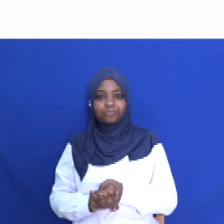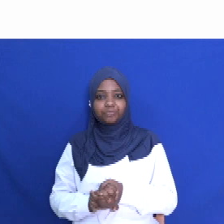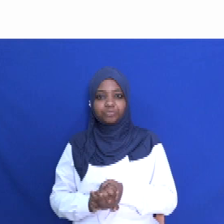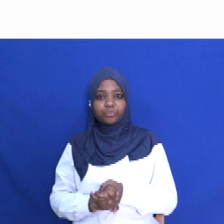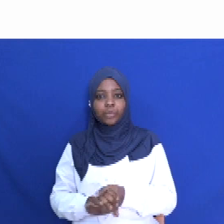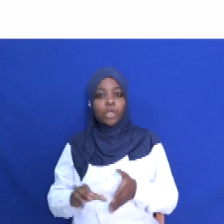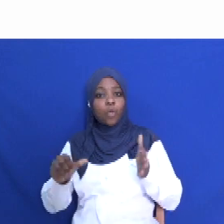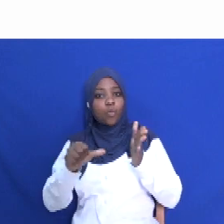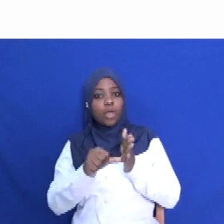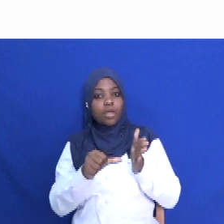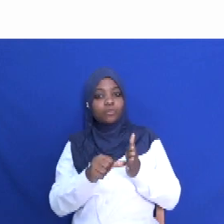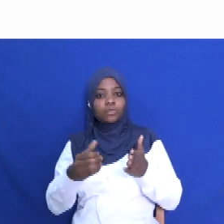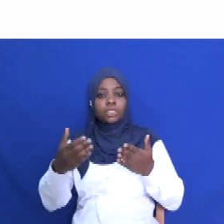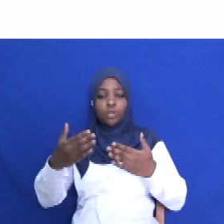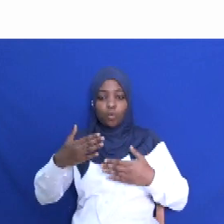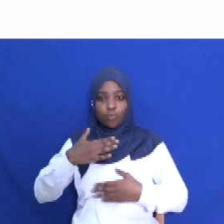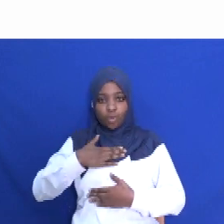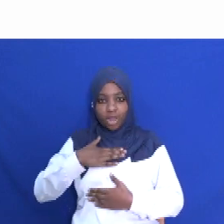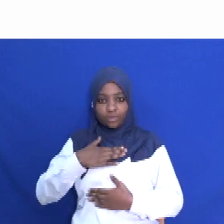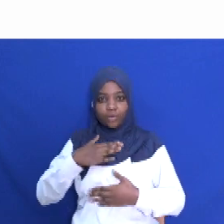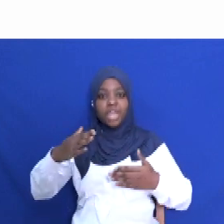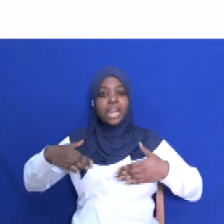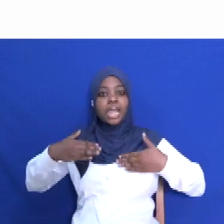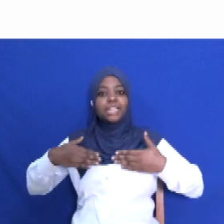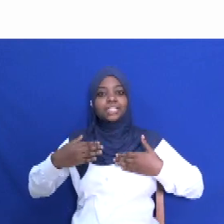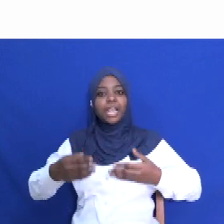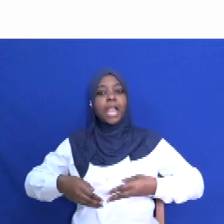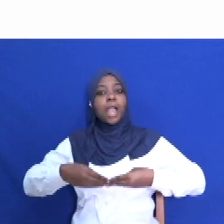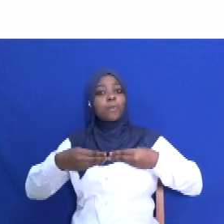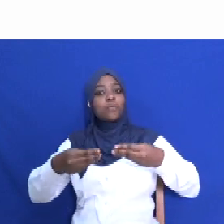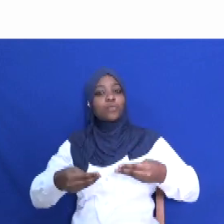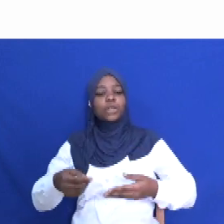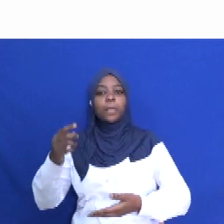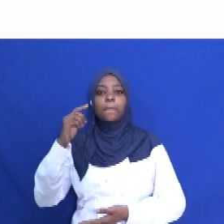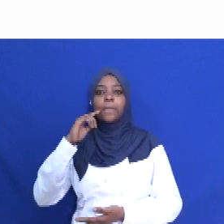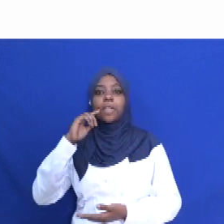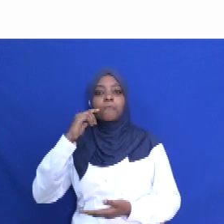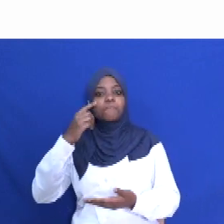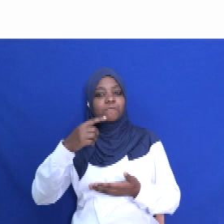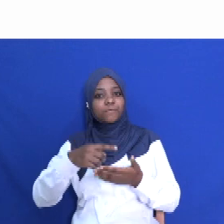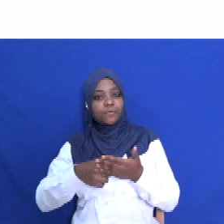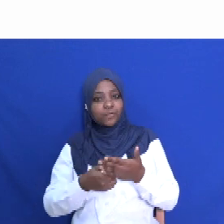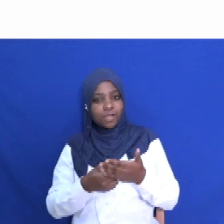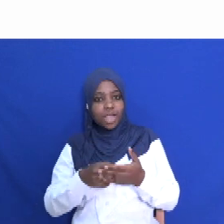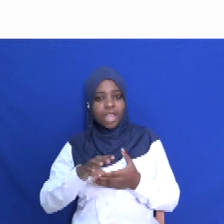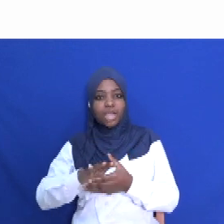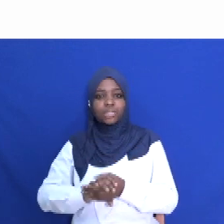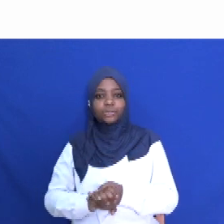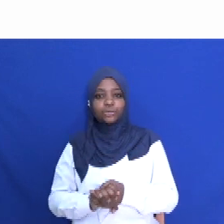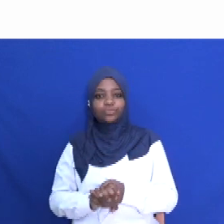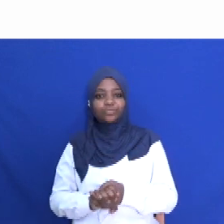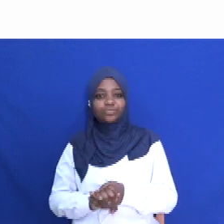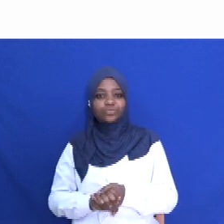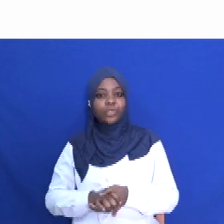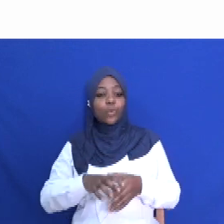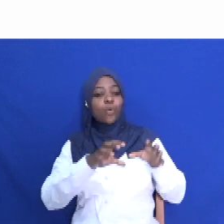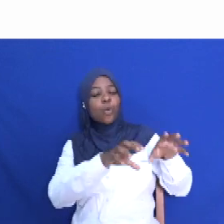examples of omnivorous animals. Try to think.